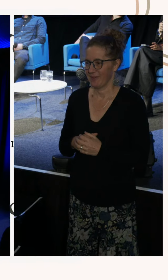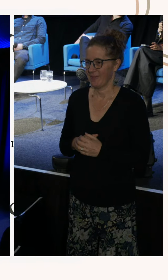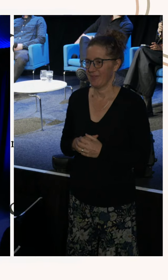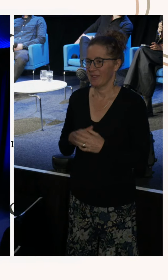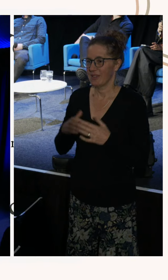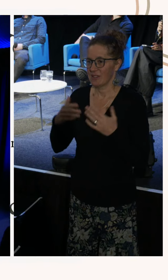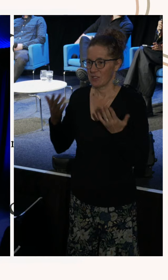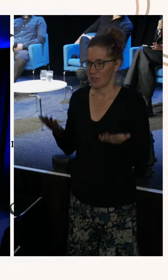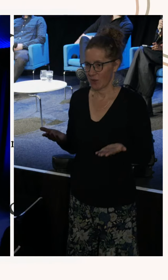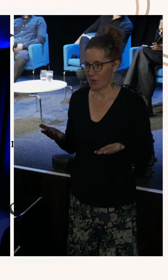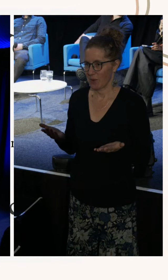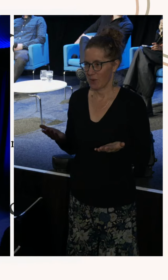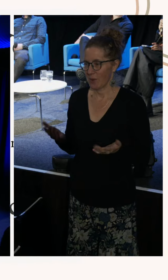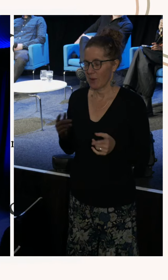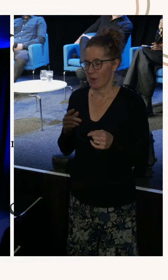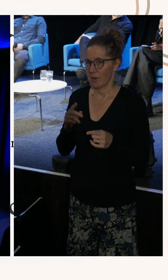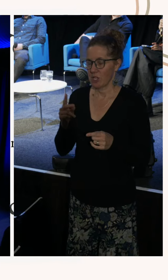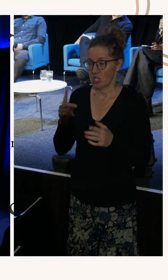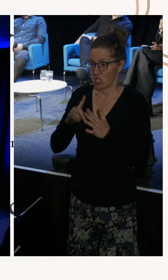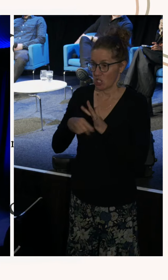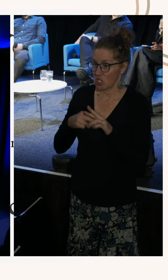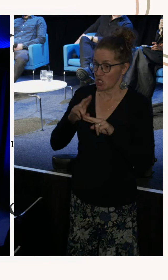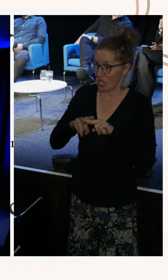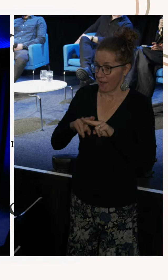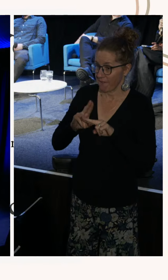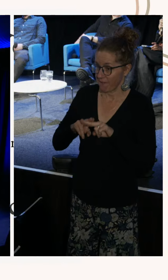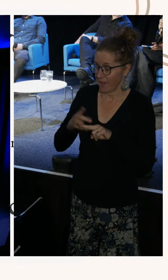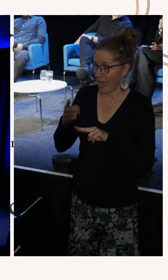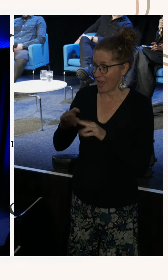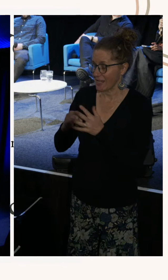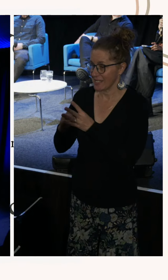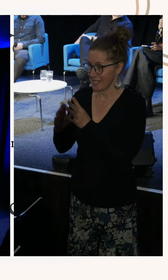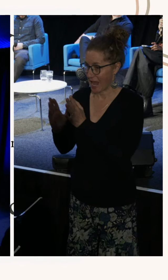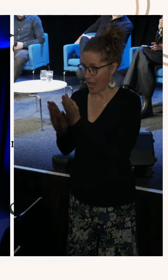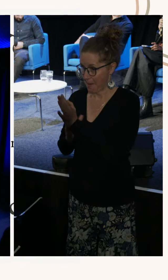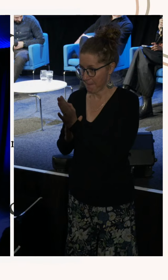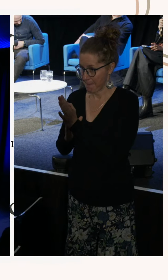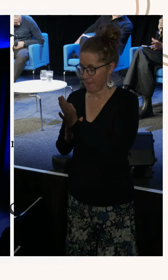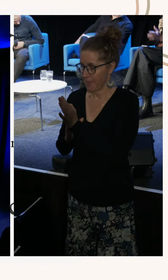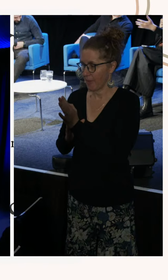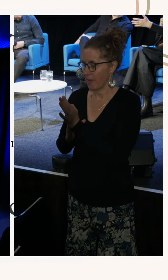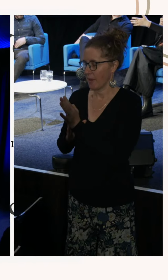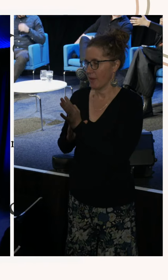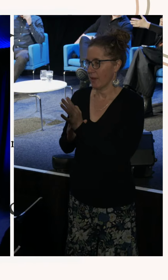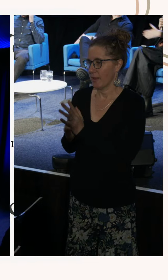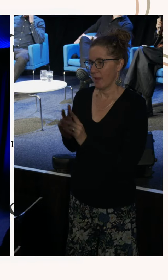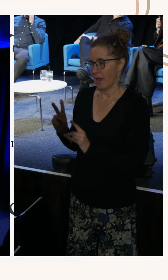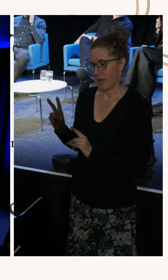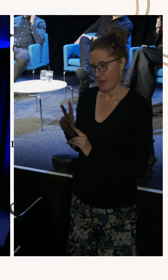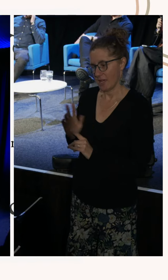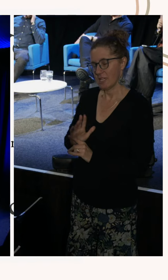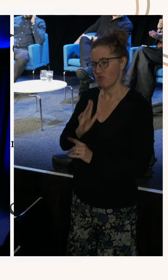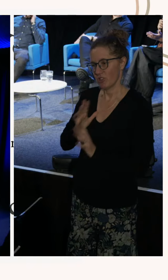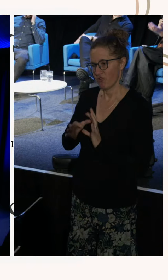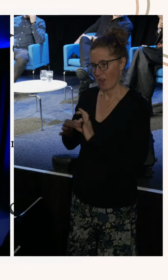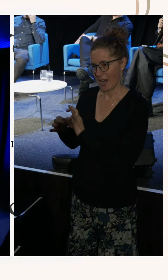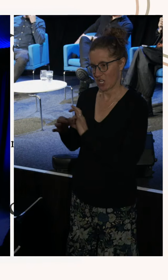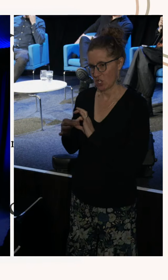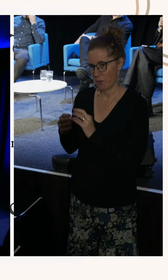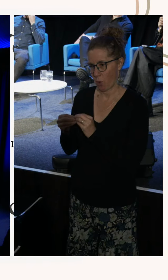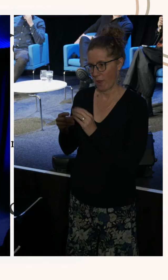So both Jeff and Sam are here in interesting relationships to